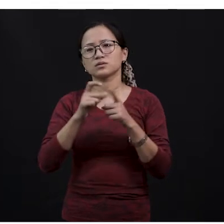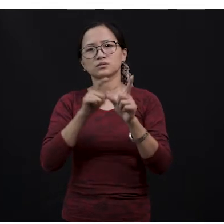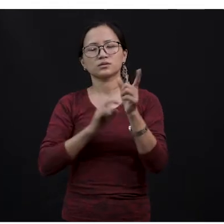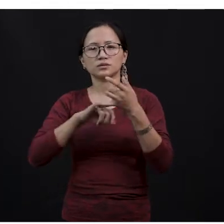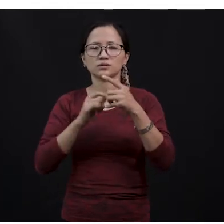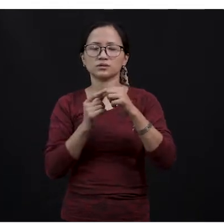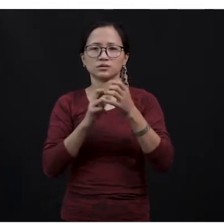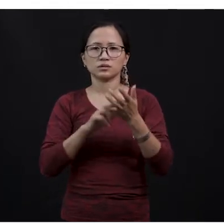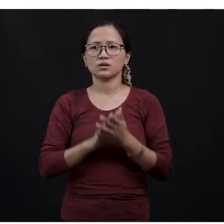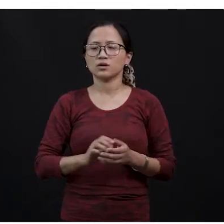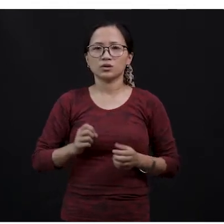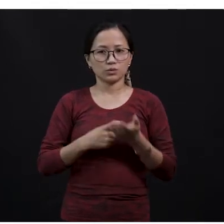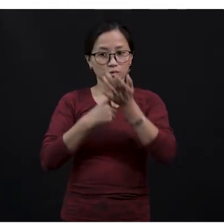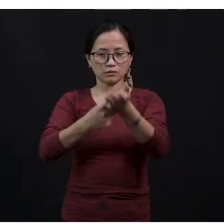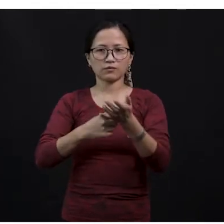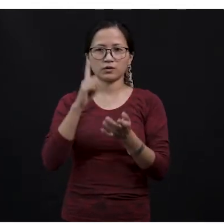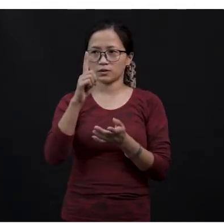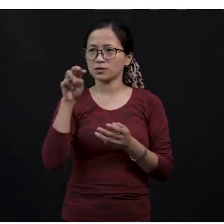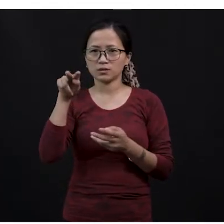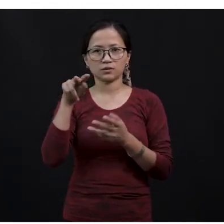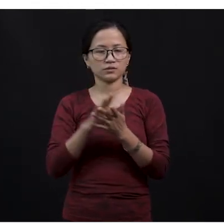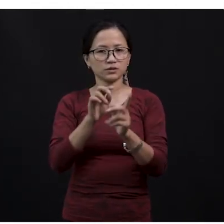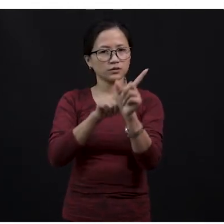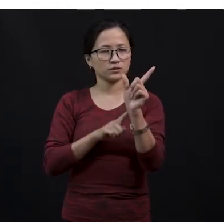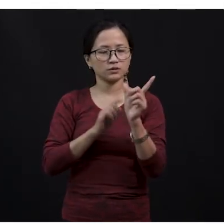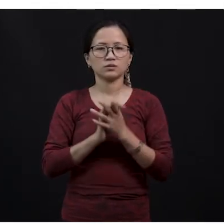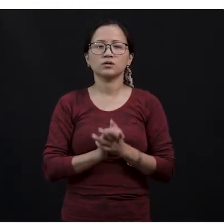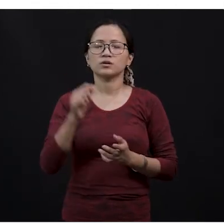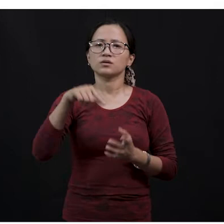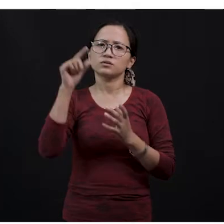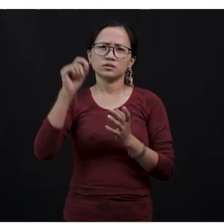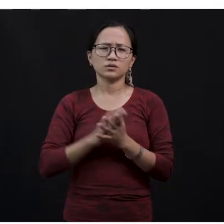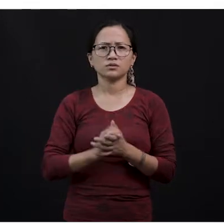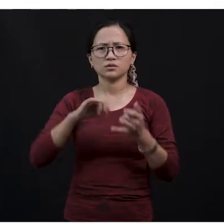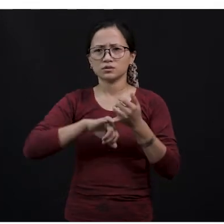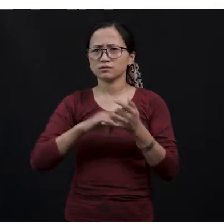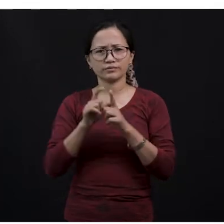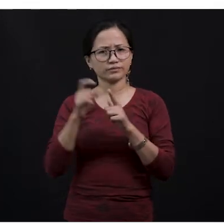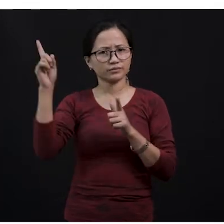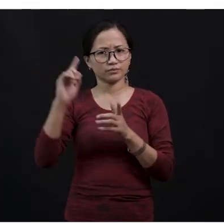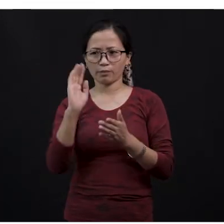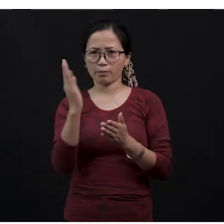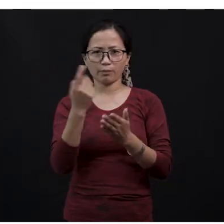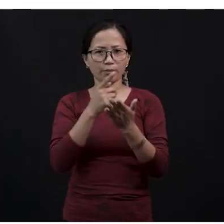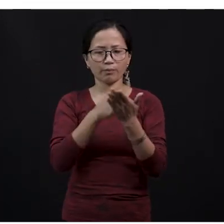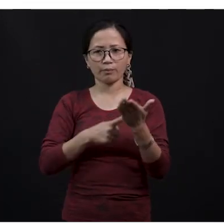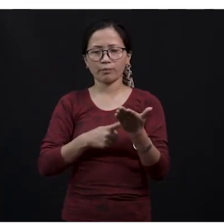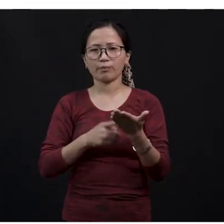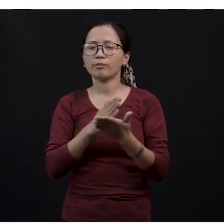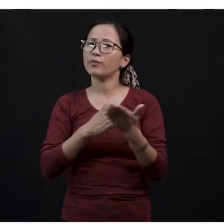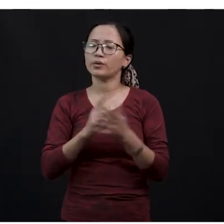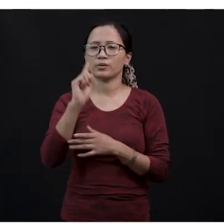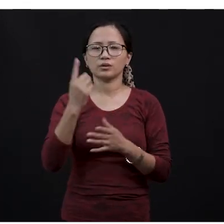for 100 years. And remember, the other dynasties that we did in Delhi Sultanate part 1, they were very, very